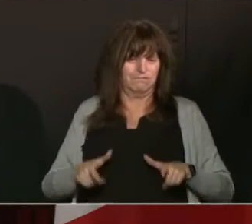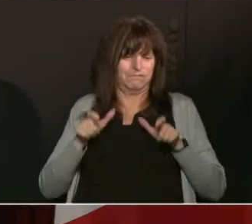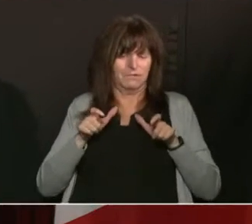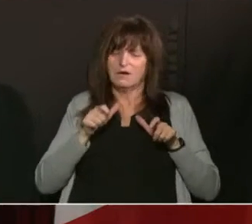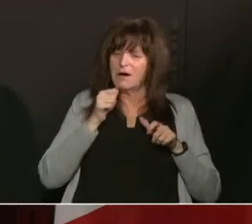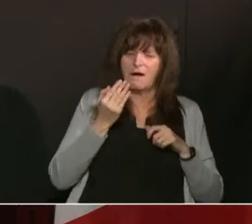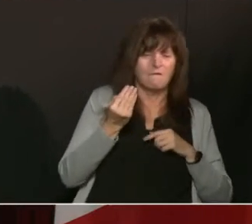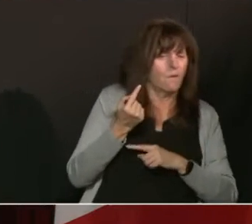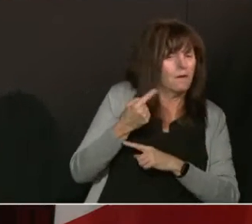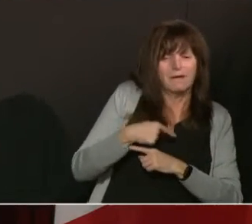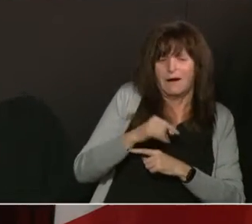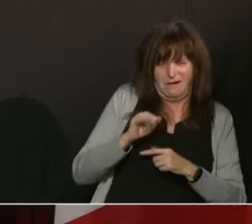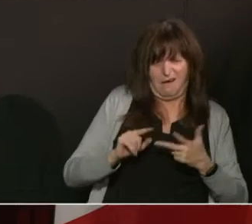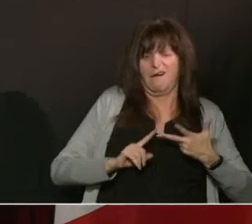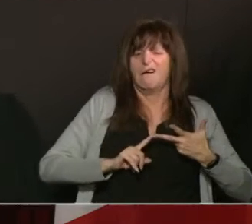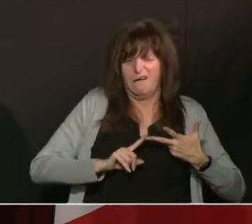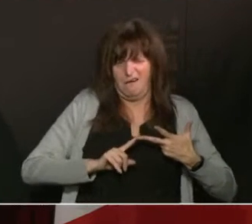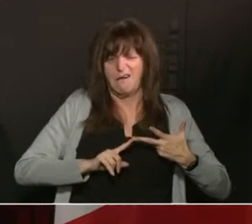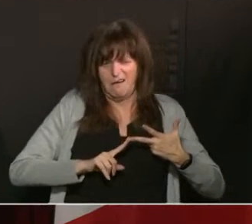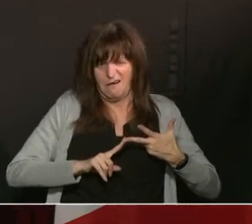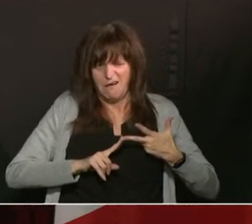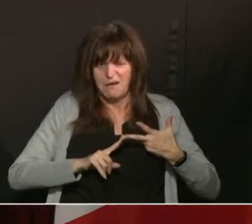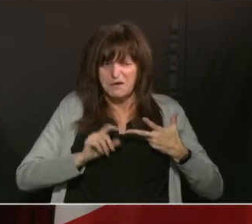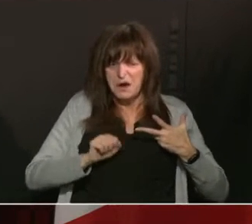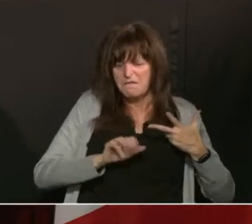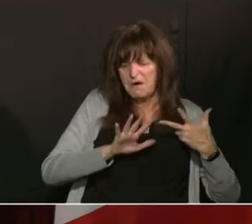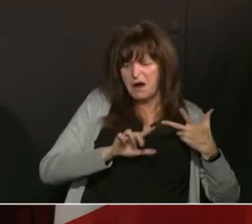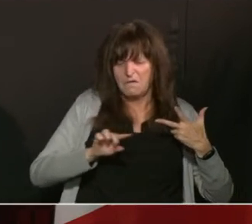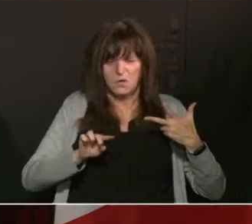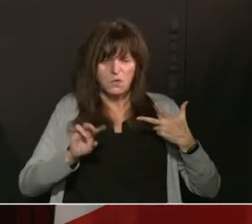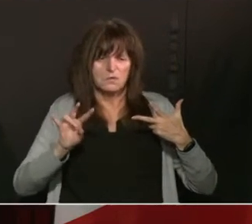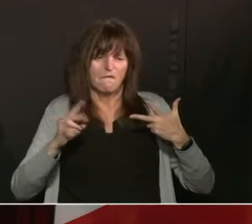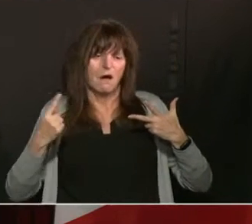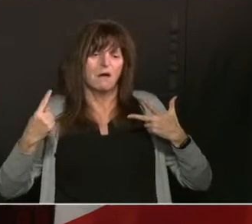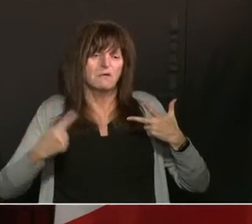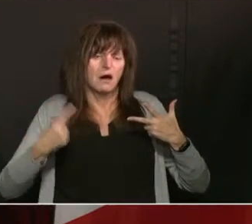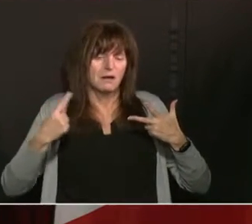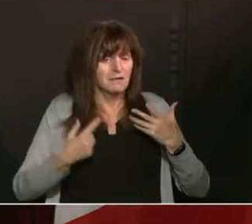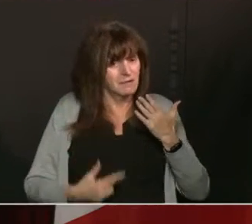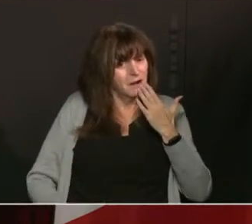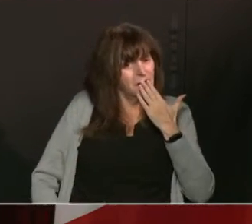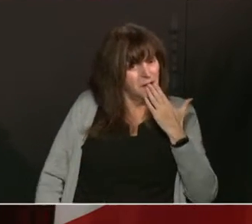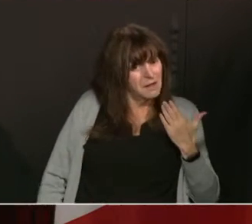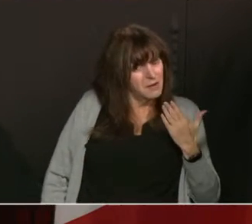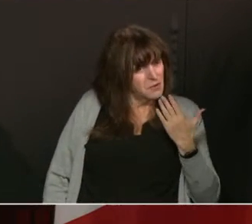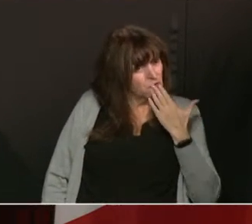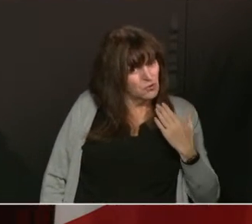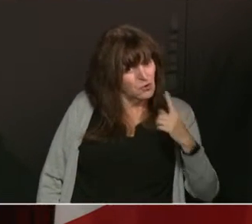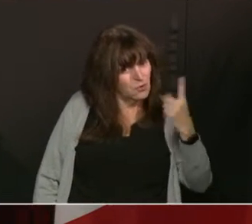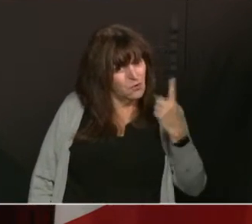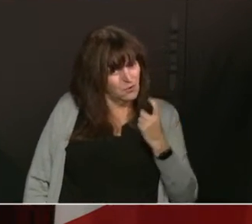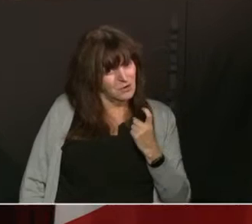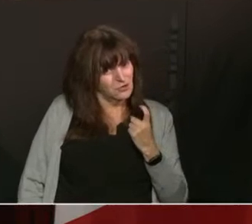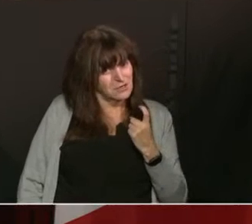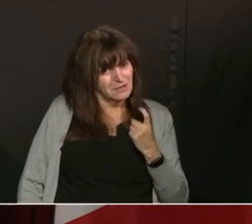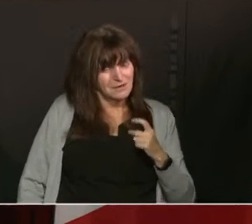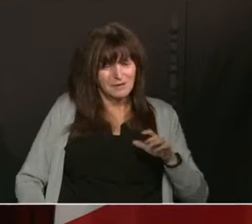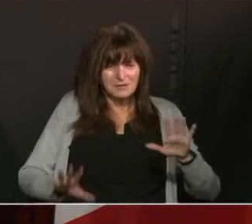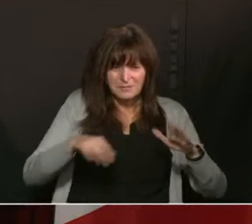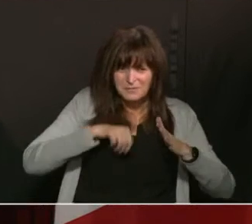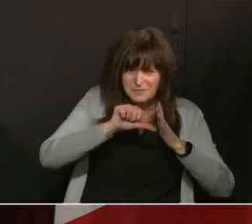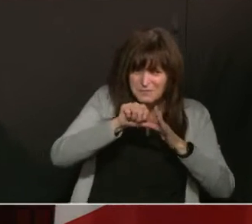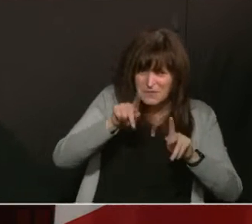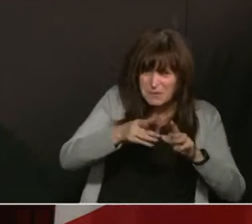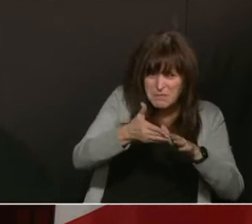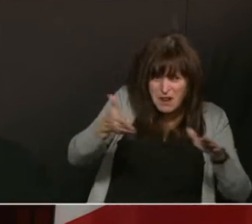primary series. So thanks for that question, and it's good to remind everyone that very shortly after, 5 to 7 days